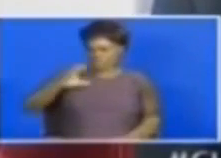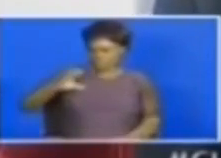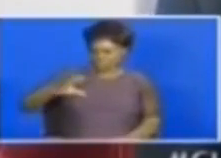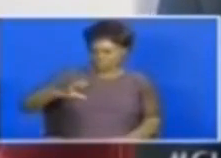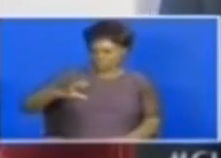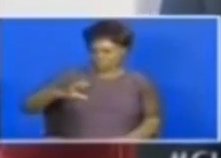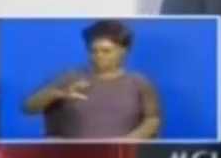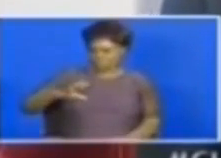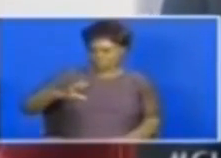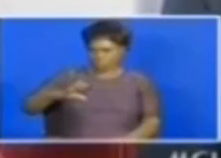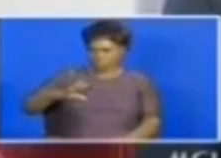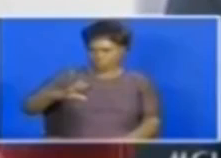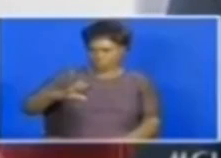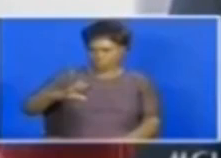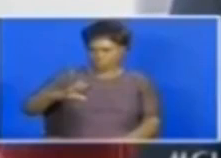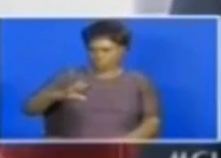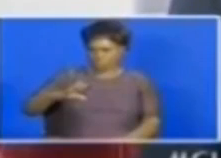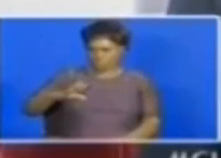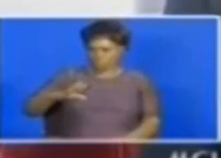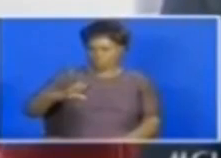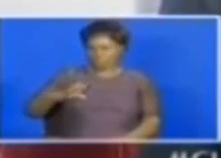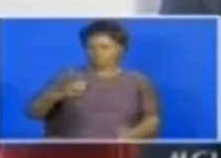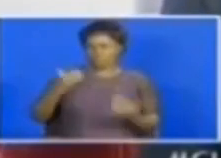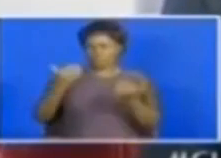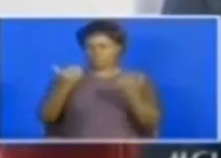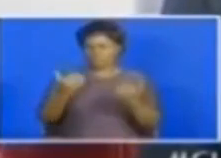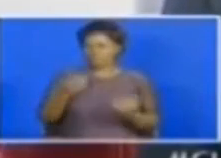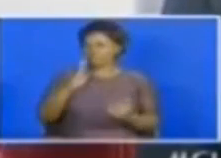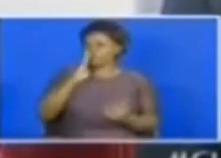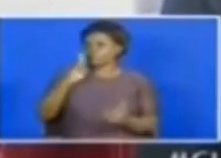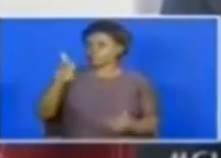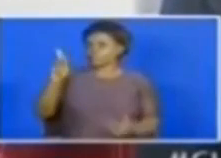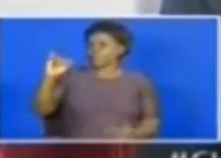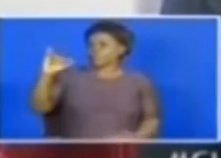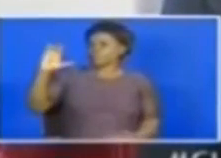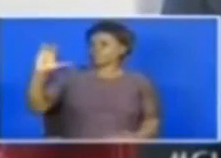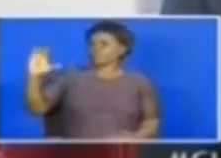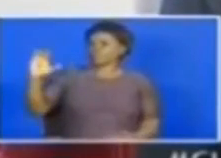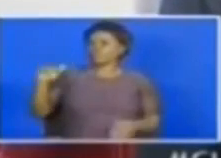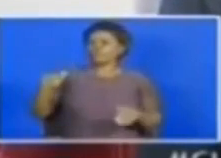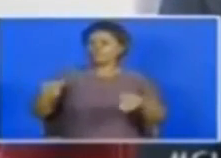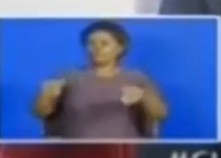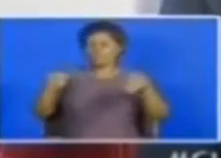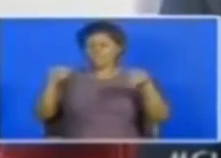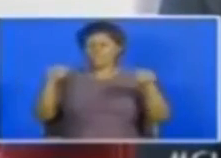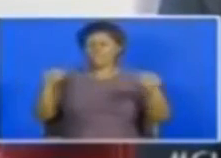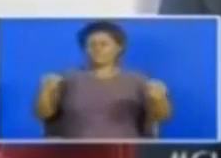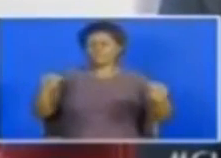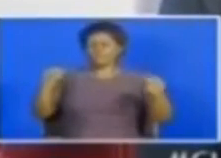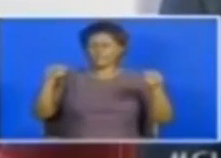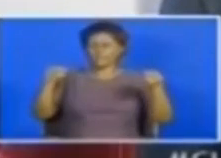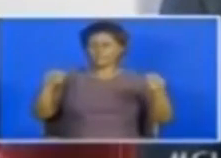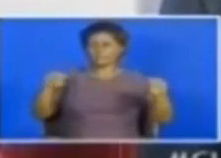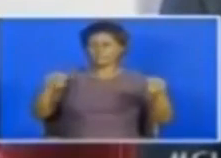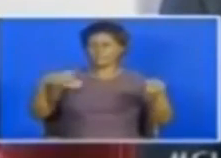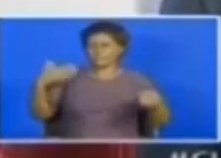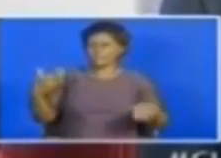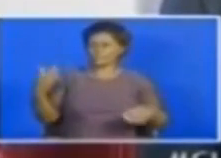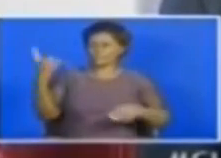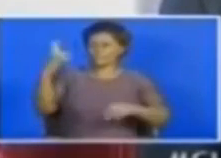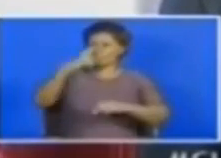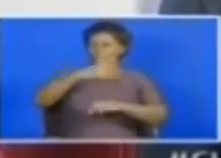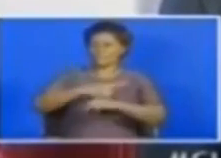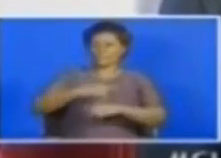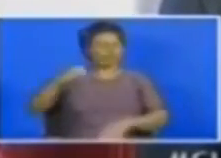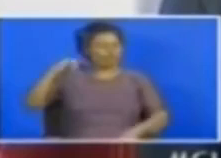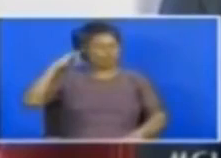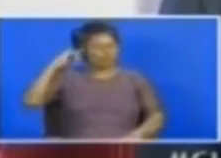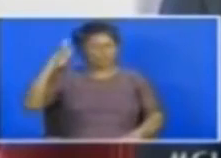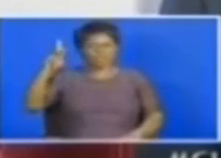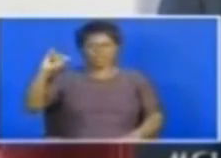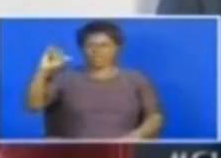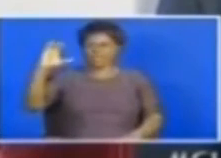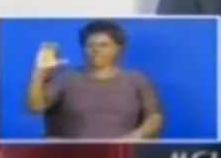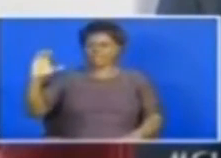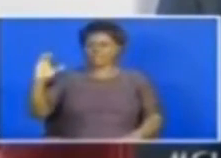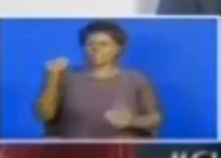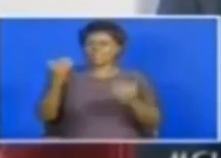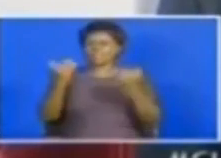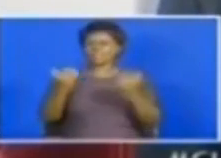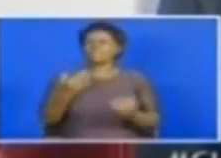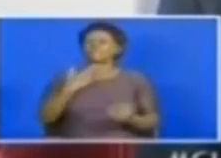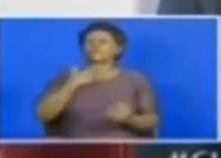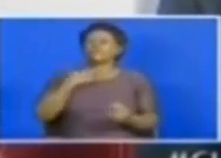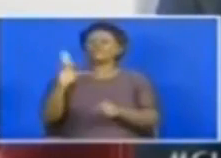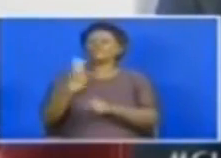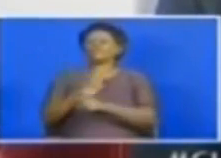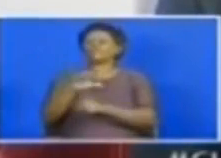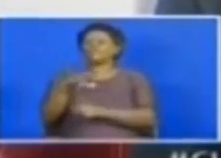we're going to need to be at KICC at some point. So rather than waiting on everyday basis and calling KICC and saying we need to